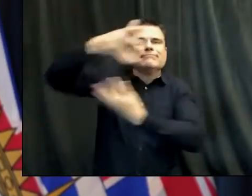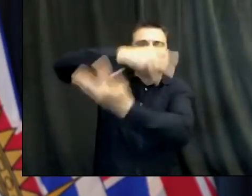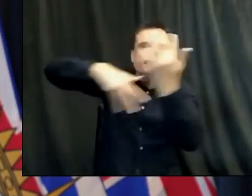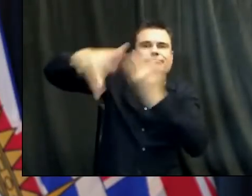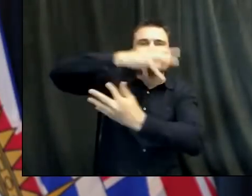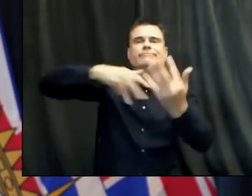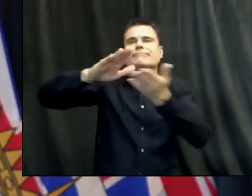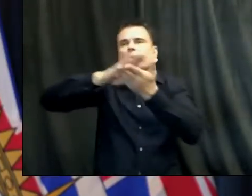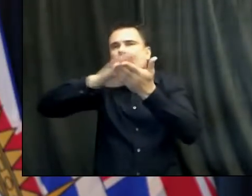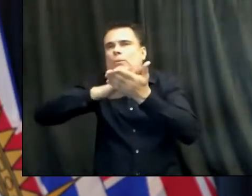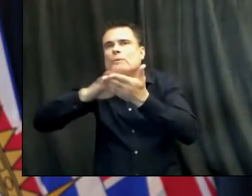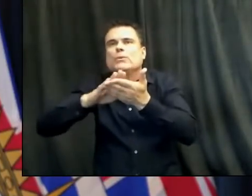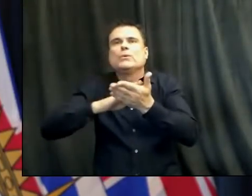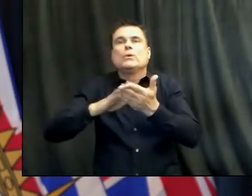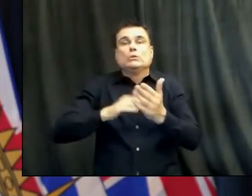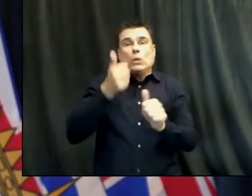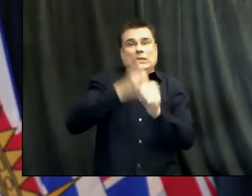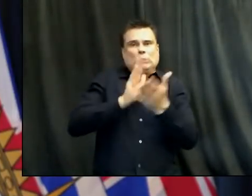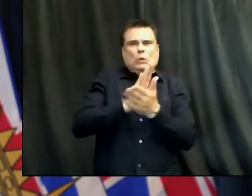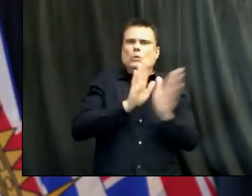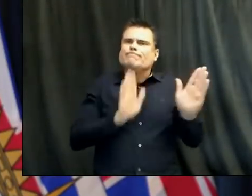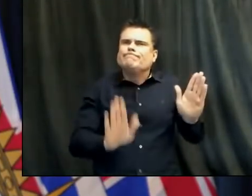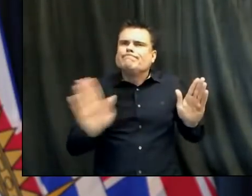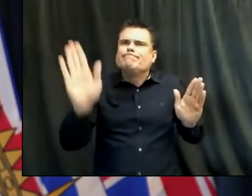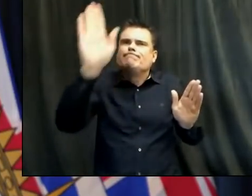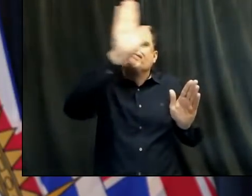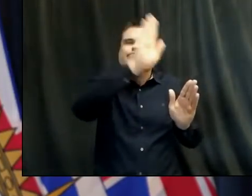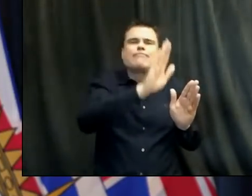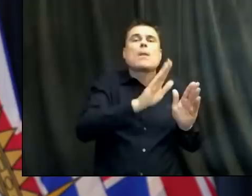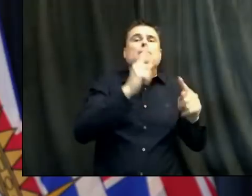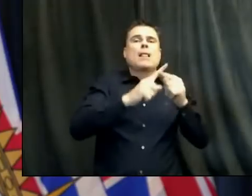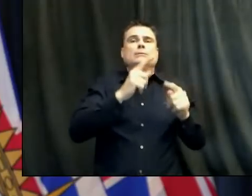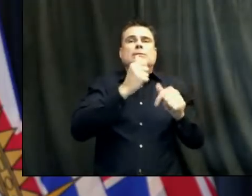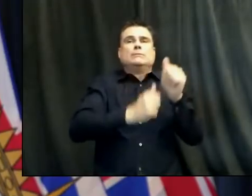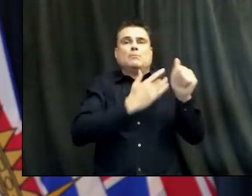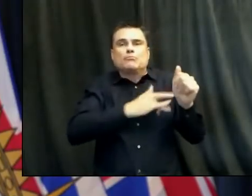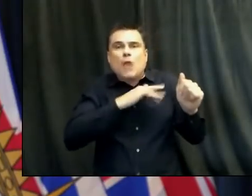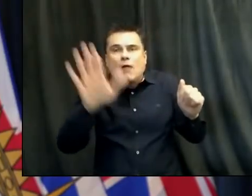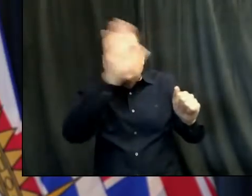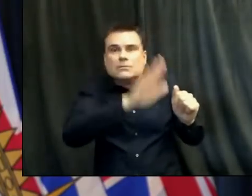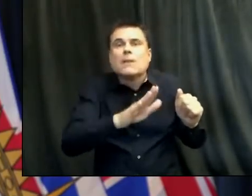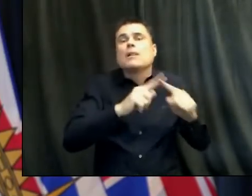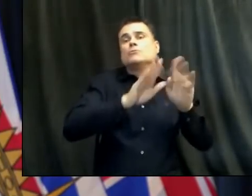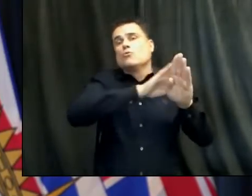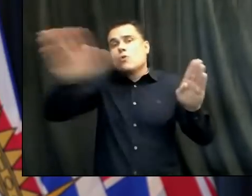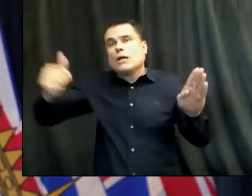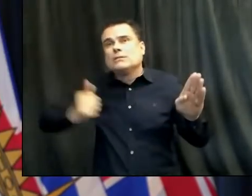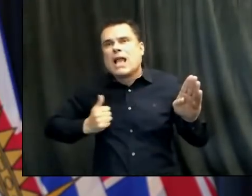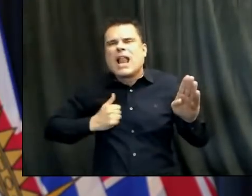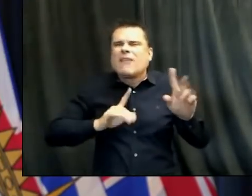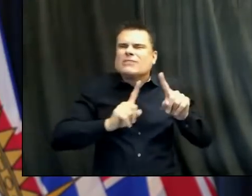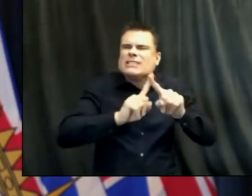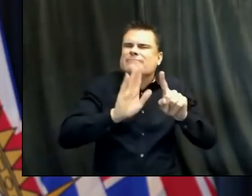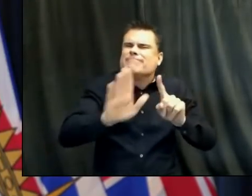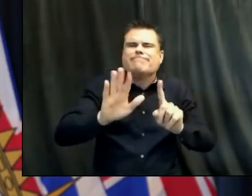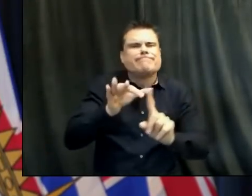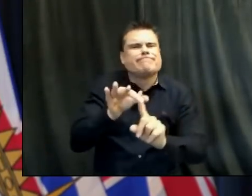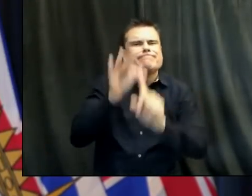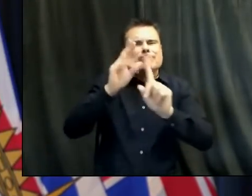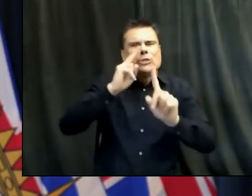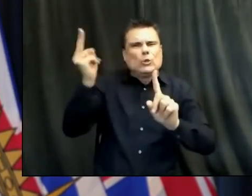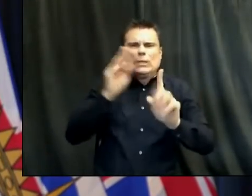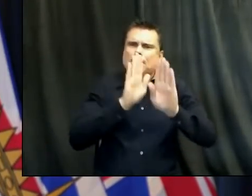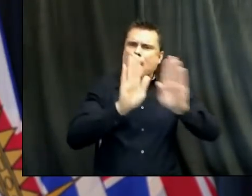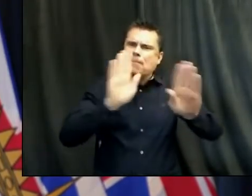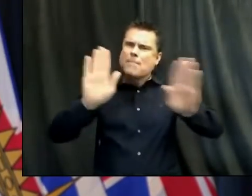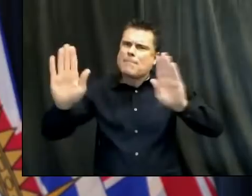sure. Richard, do you have a follow-up? I do. I know masks aren't the be-all and end-all, but there's been a big change